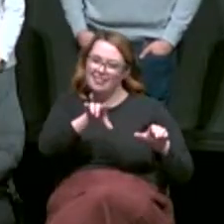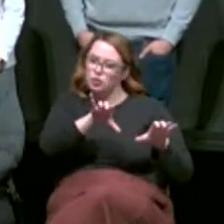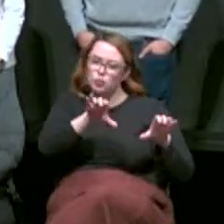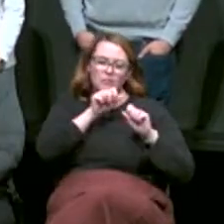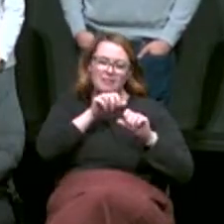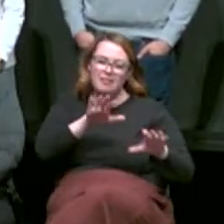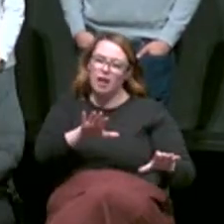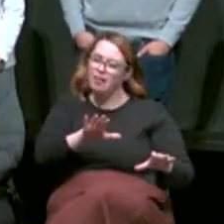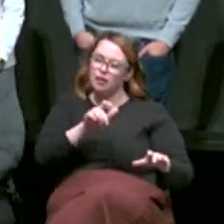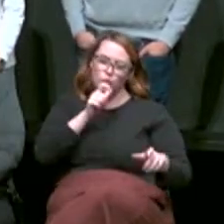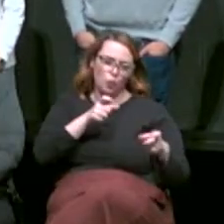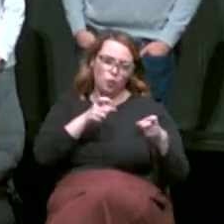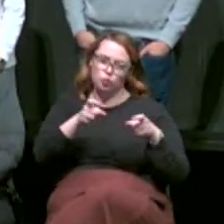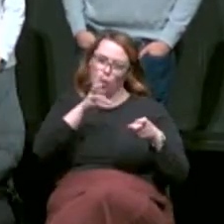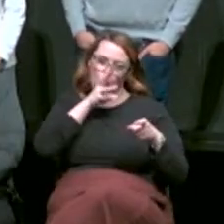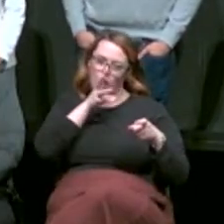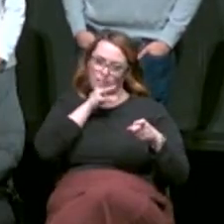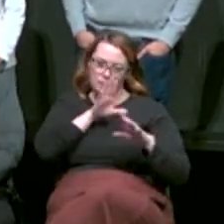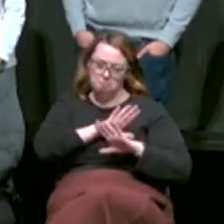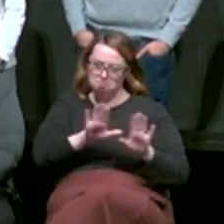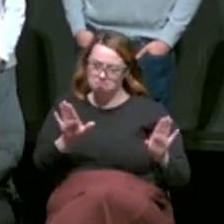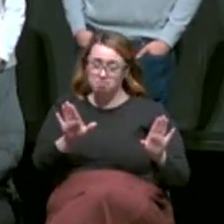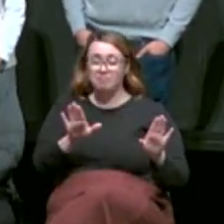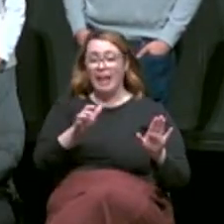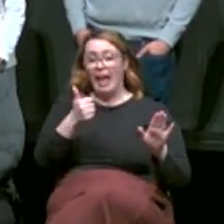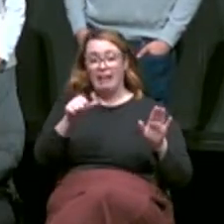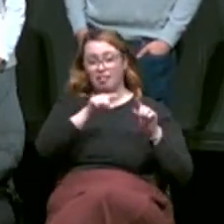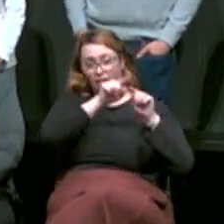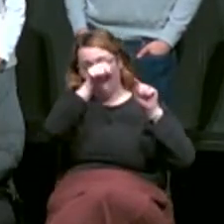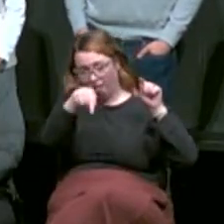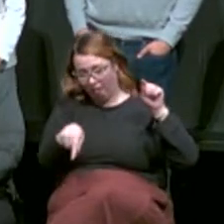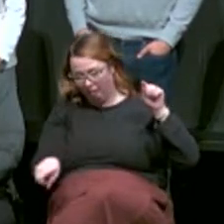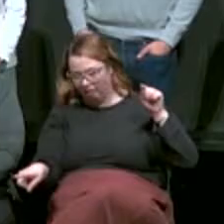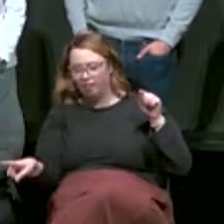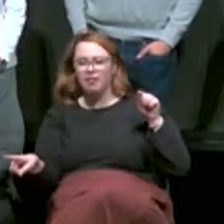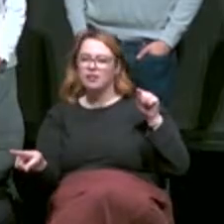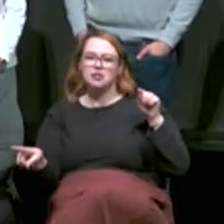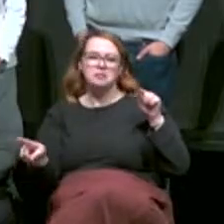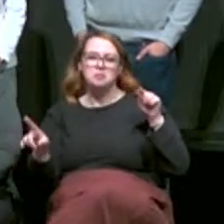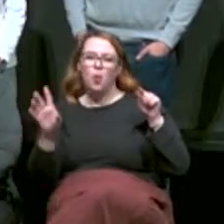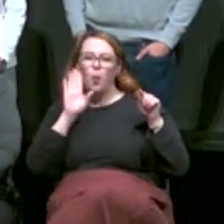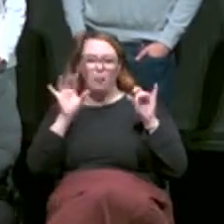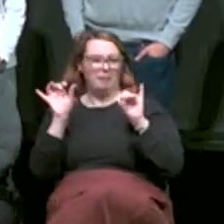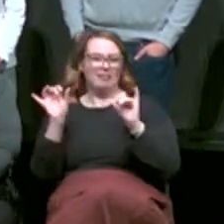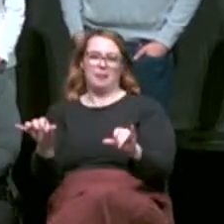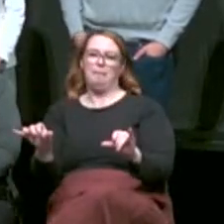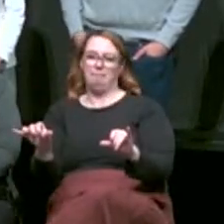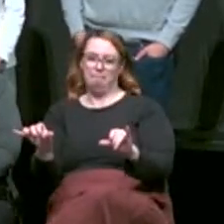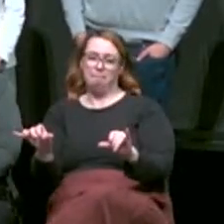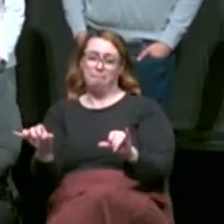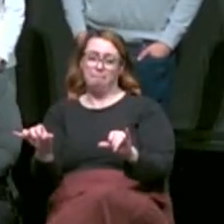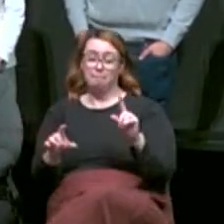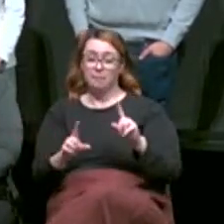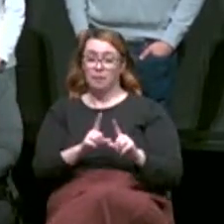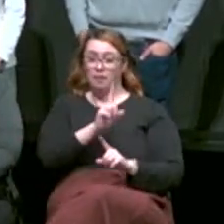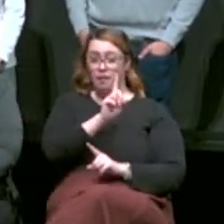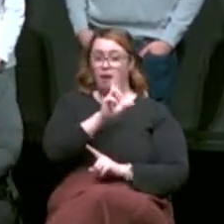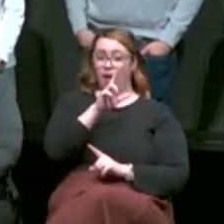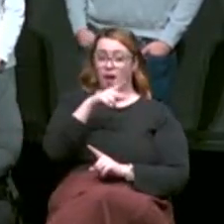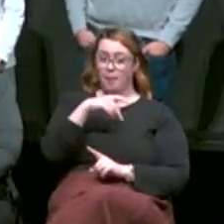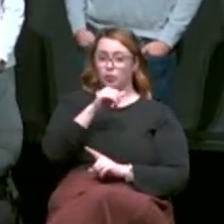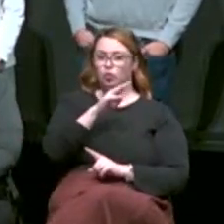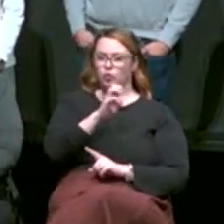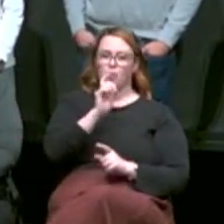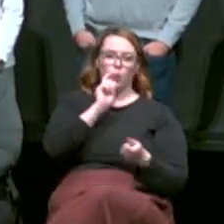control water. So anything downstream will be exactly the same. Upstream